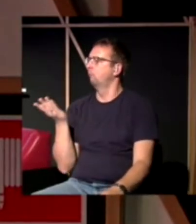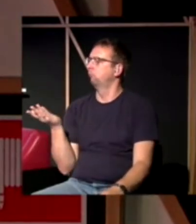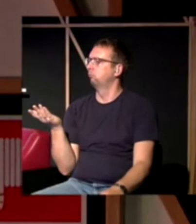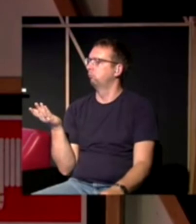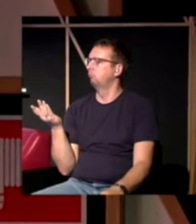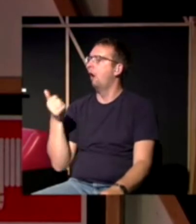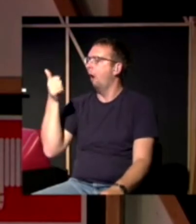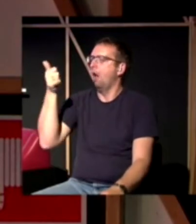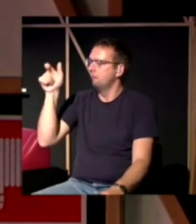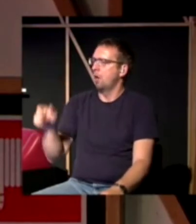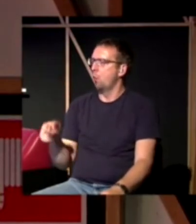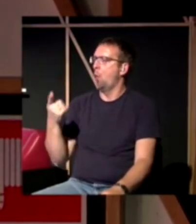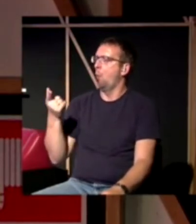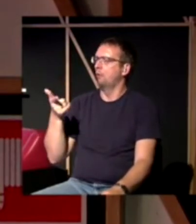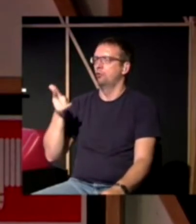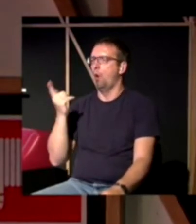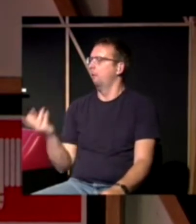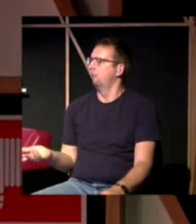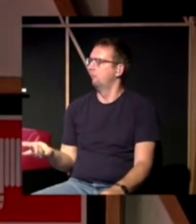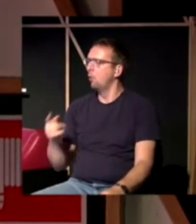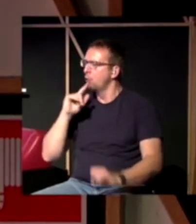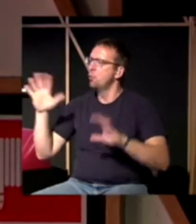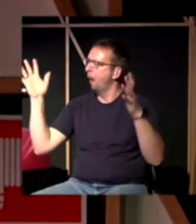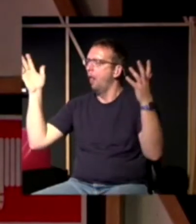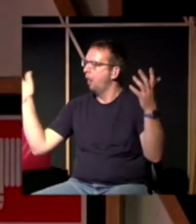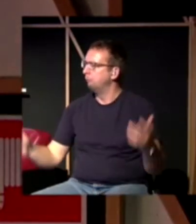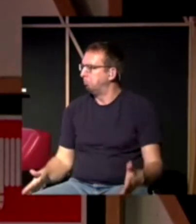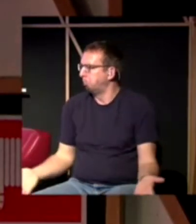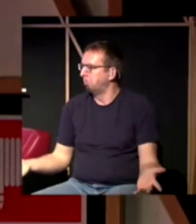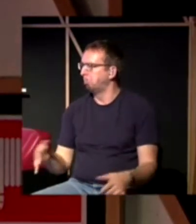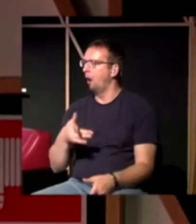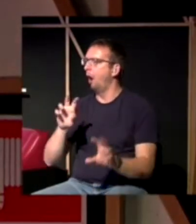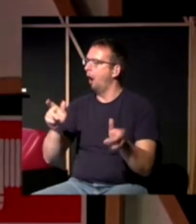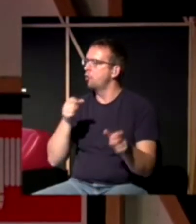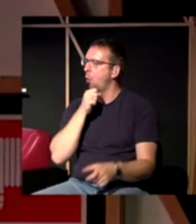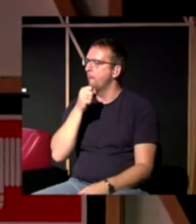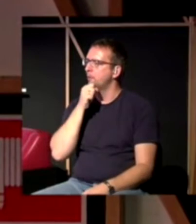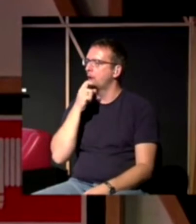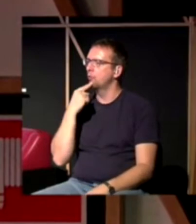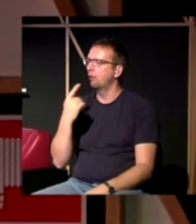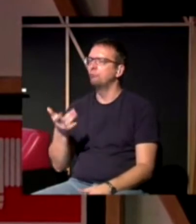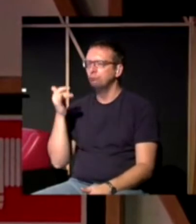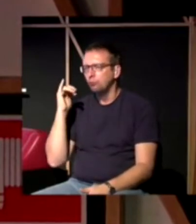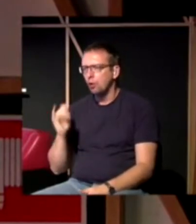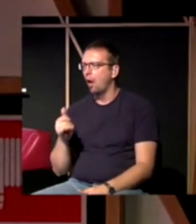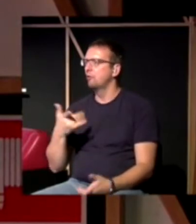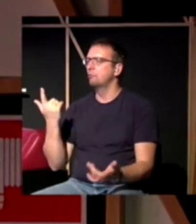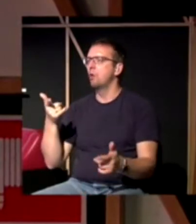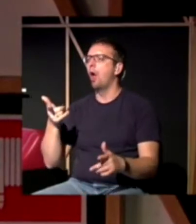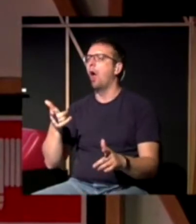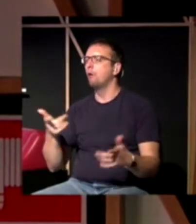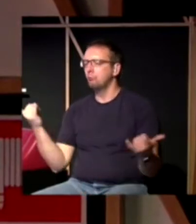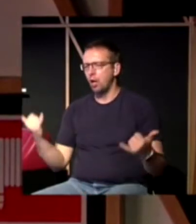That's not right. It's not right. And audio description is better than that. It's more useful than that. What I've